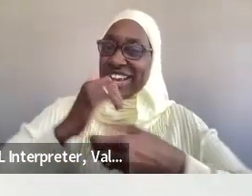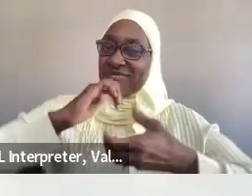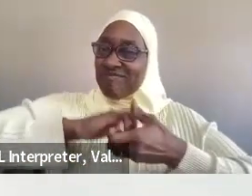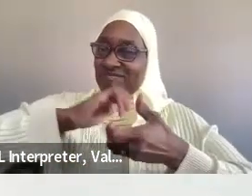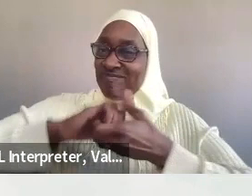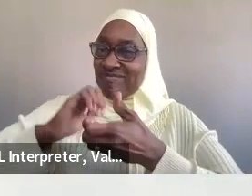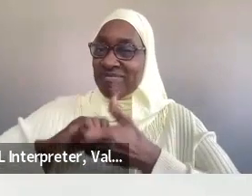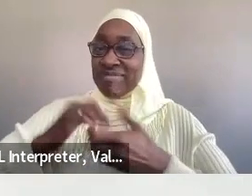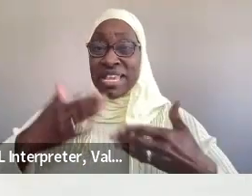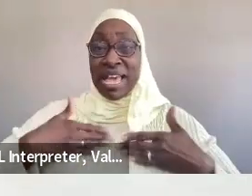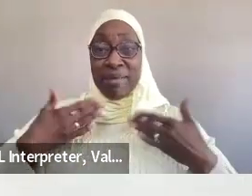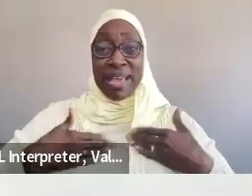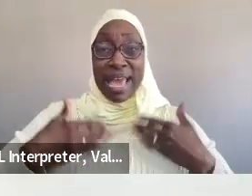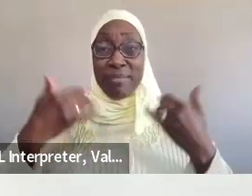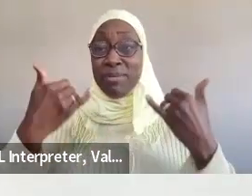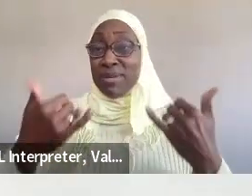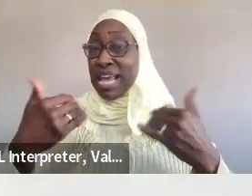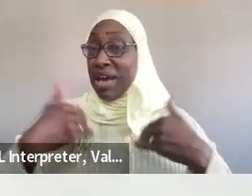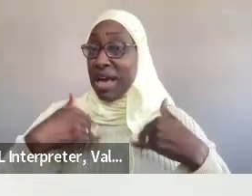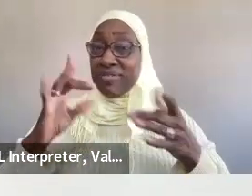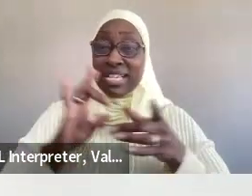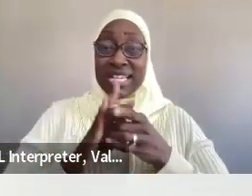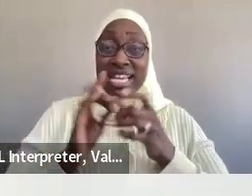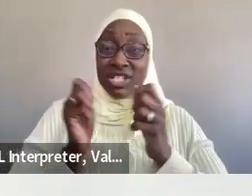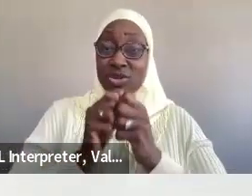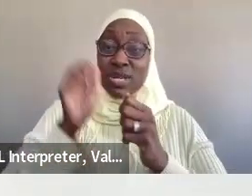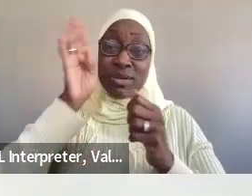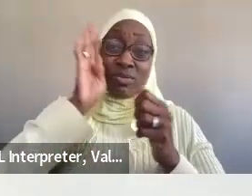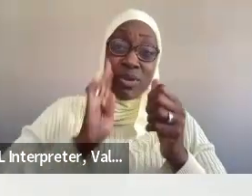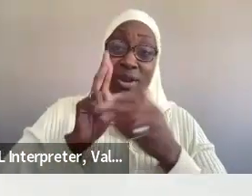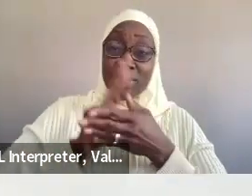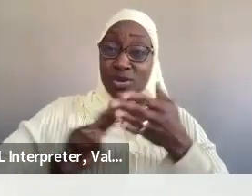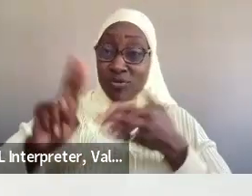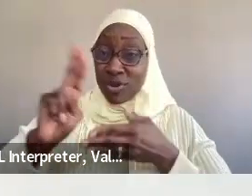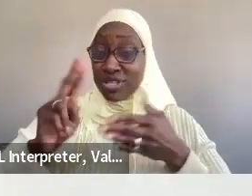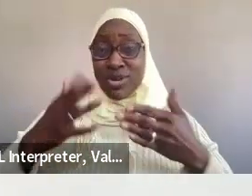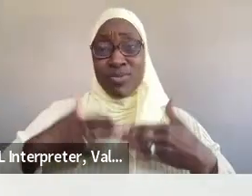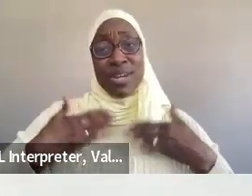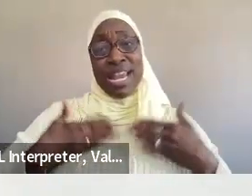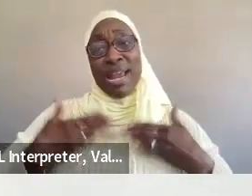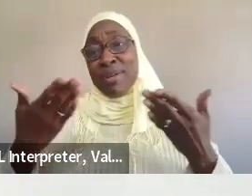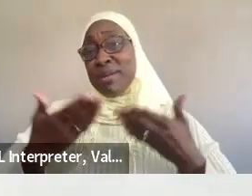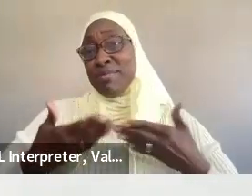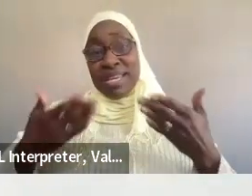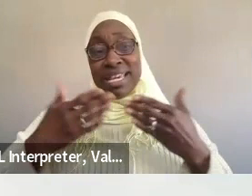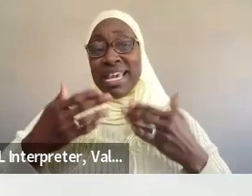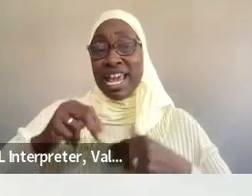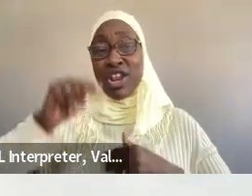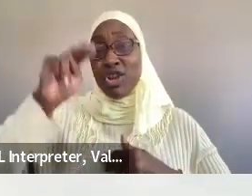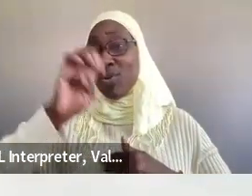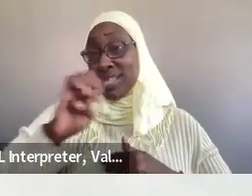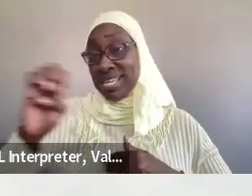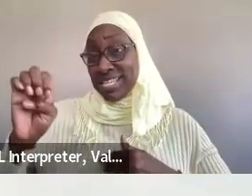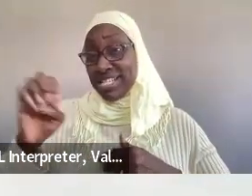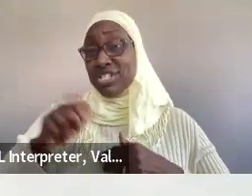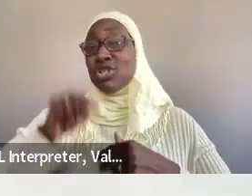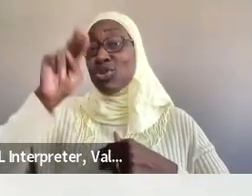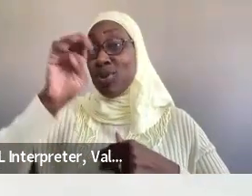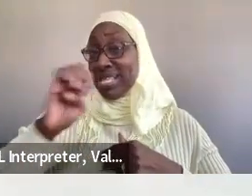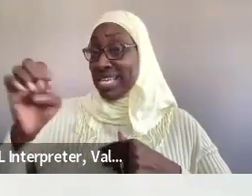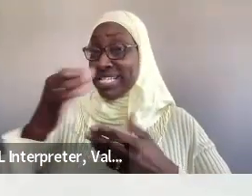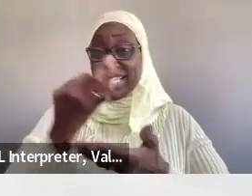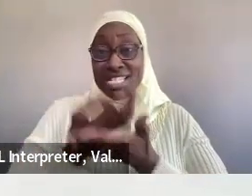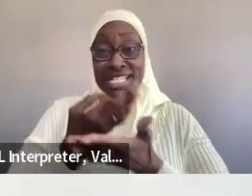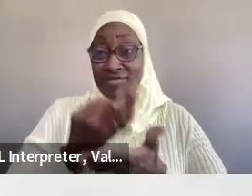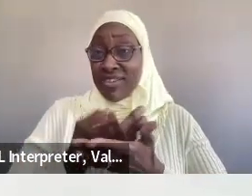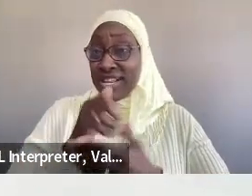connections with Brown University, but also we're really happy to be here at Northeastern. So Northeastern is funding Allied. It's from